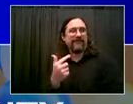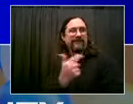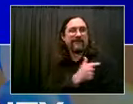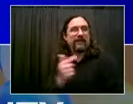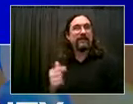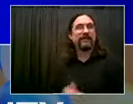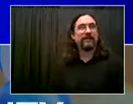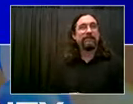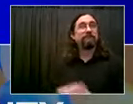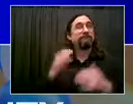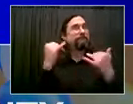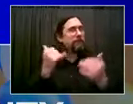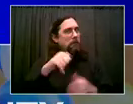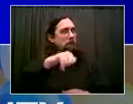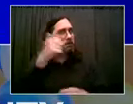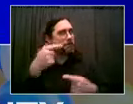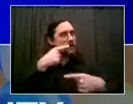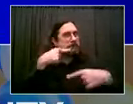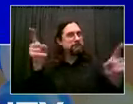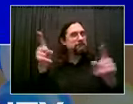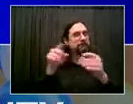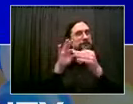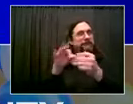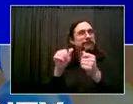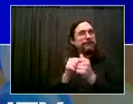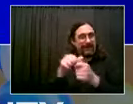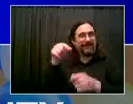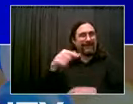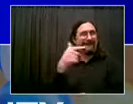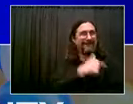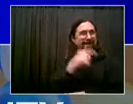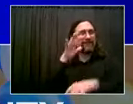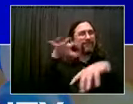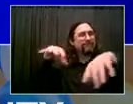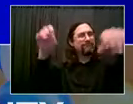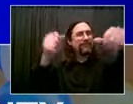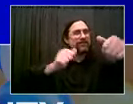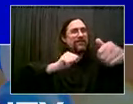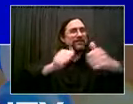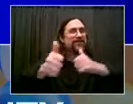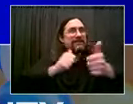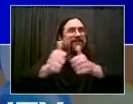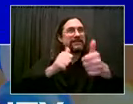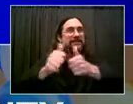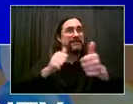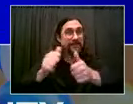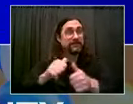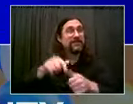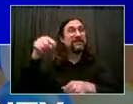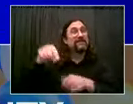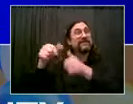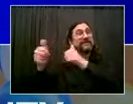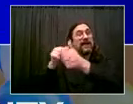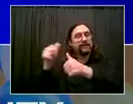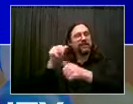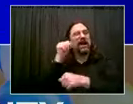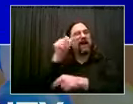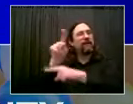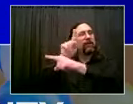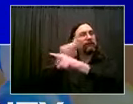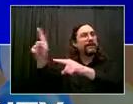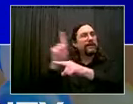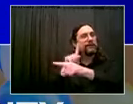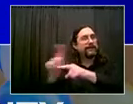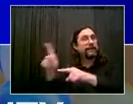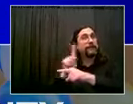prizes available. We're going to do it every week. So every week we will announce a new contest, and the prize will be announced.